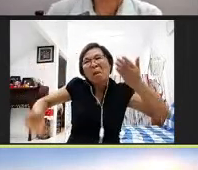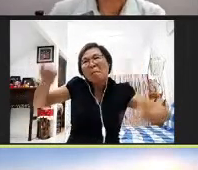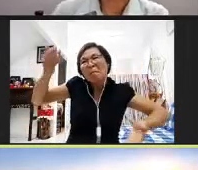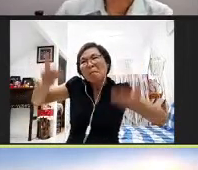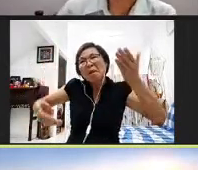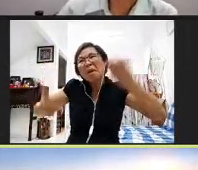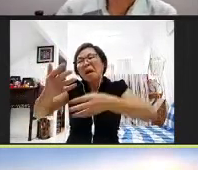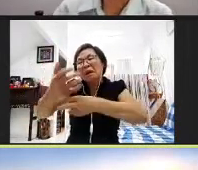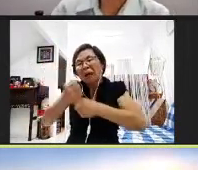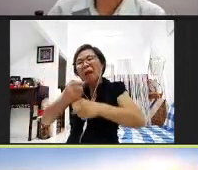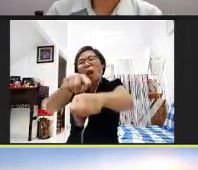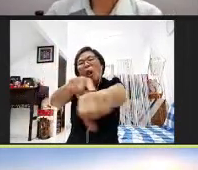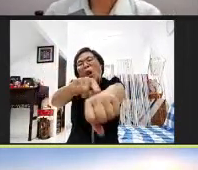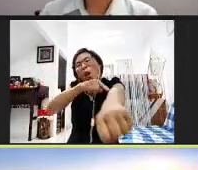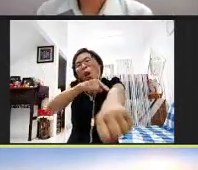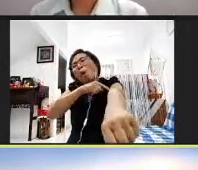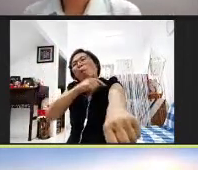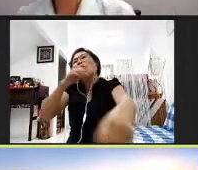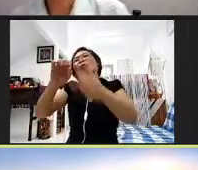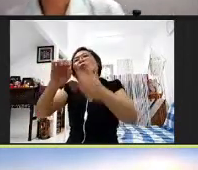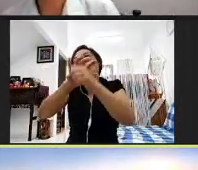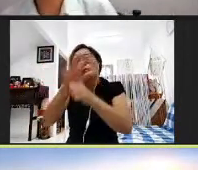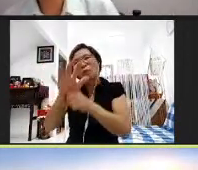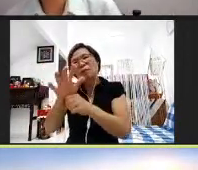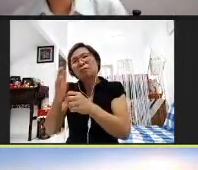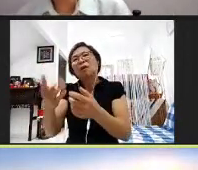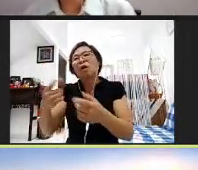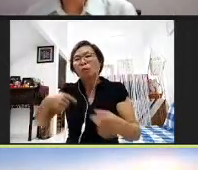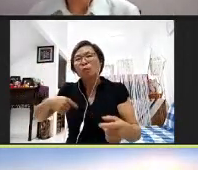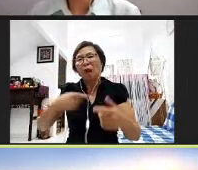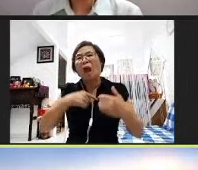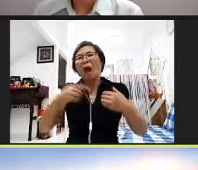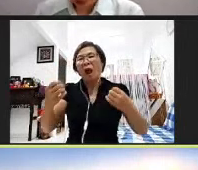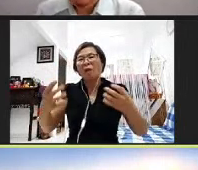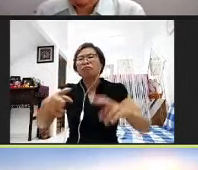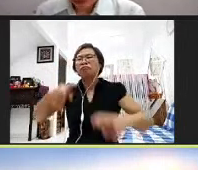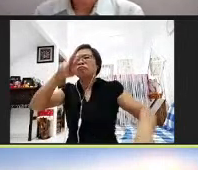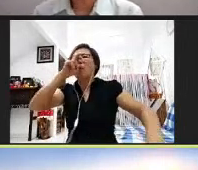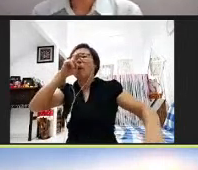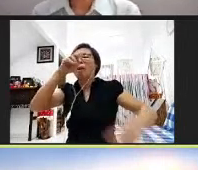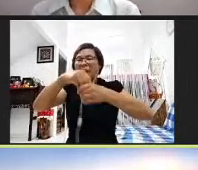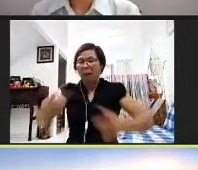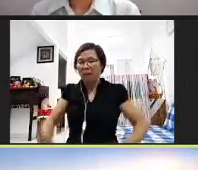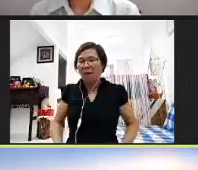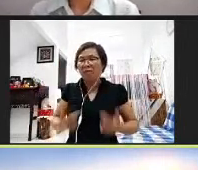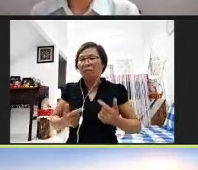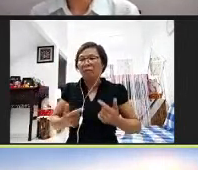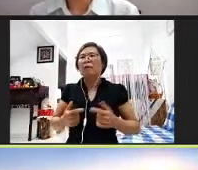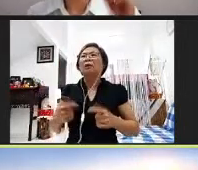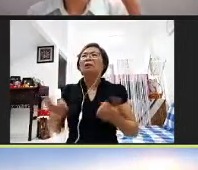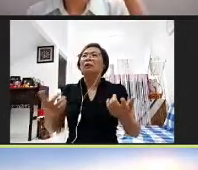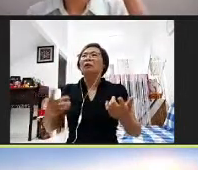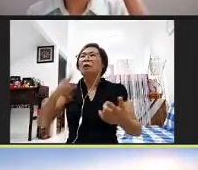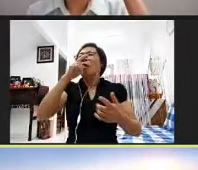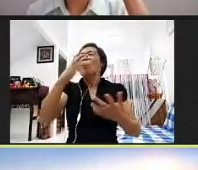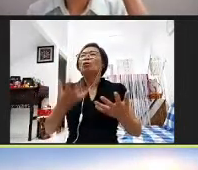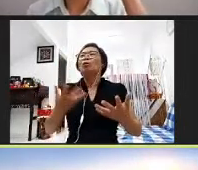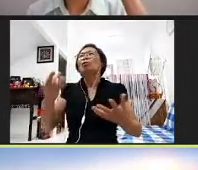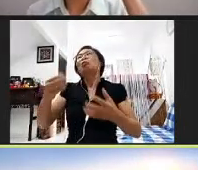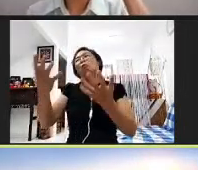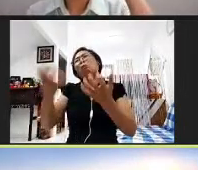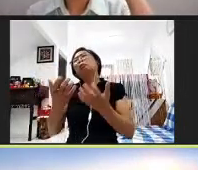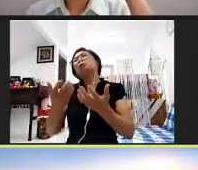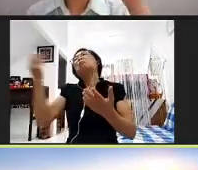long COVID. And so far, we have so much of restrictions in our life, isn't it? We long to go back